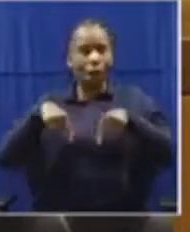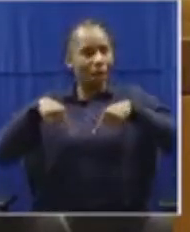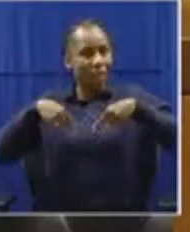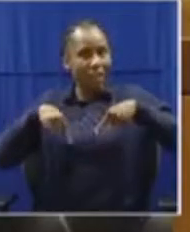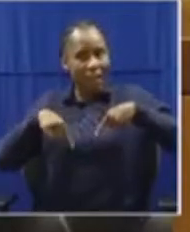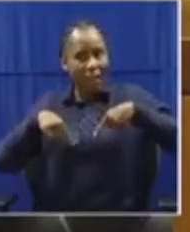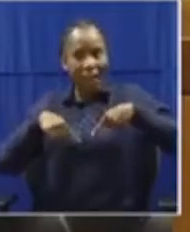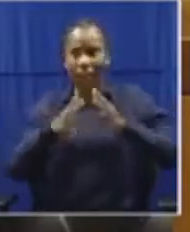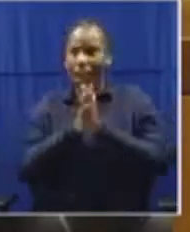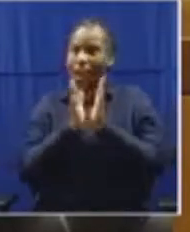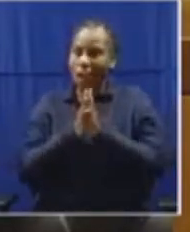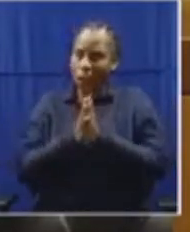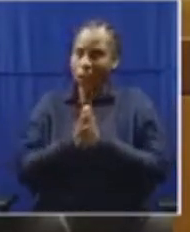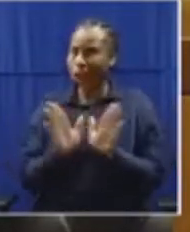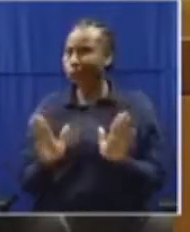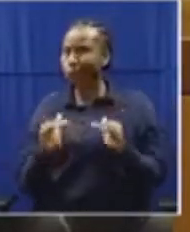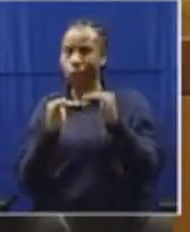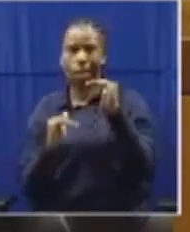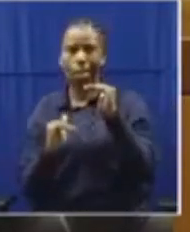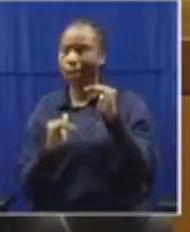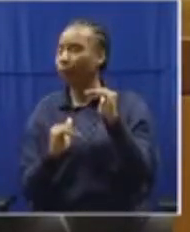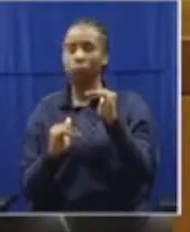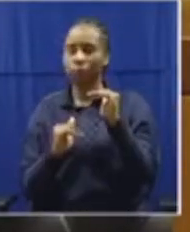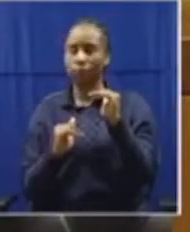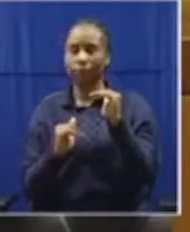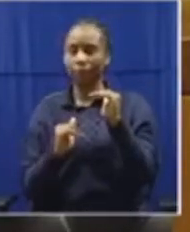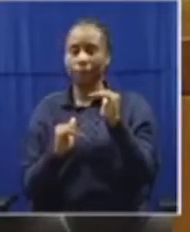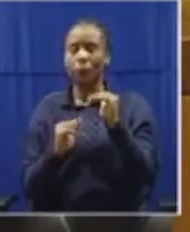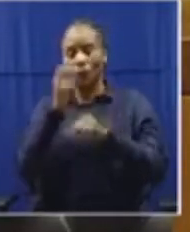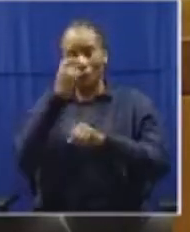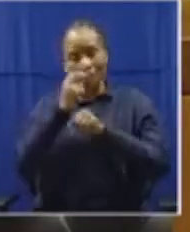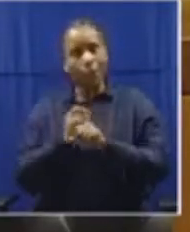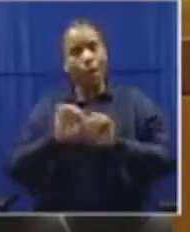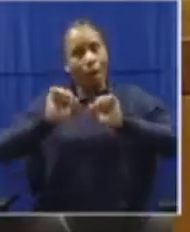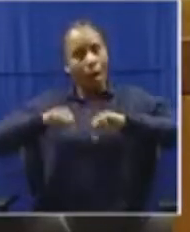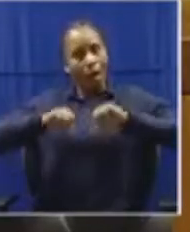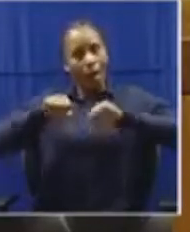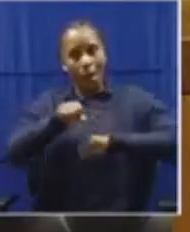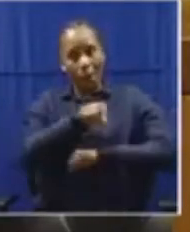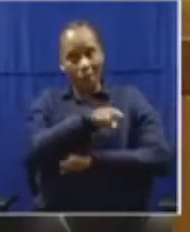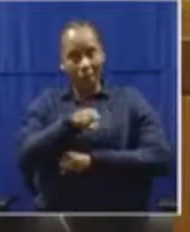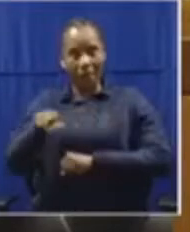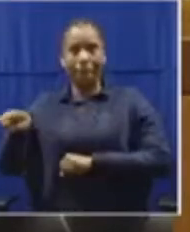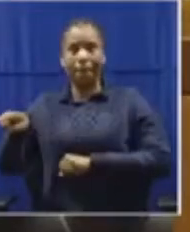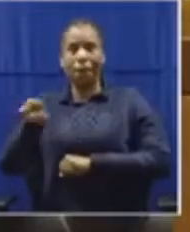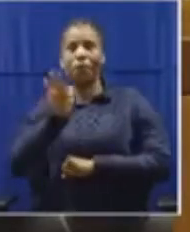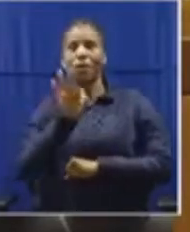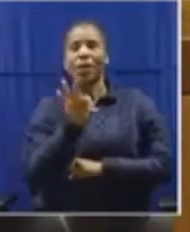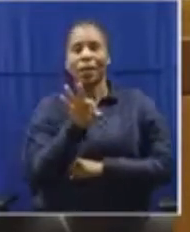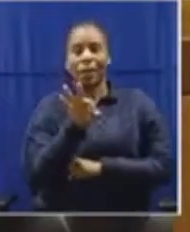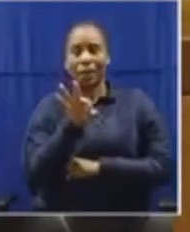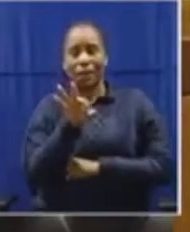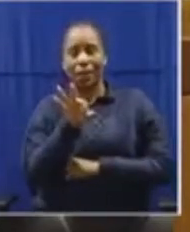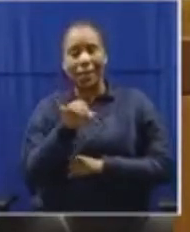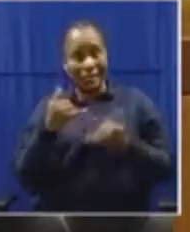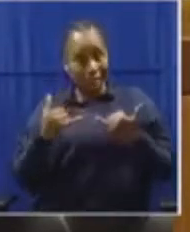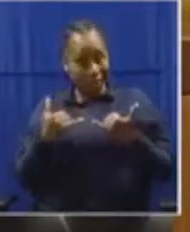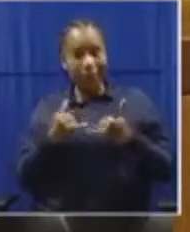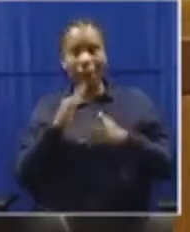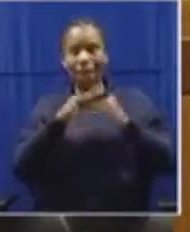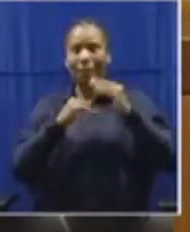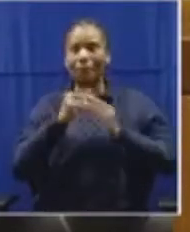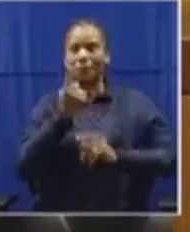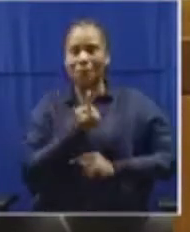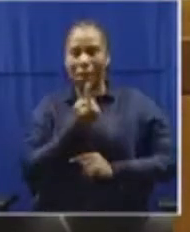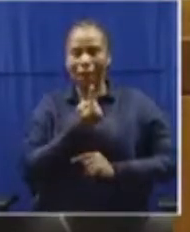without prejudice. Let us allow them, as they are rebuilding themselves,